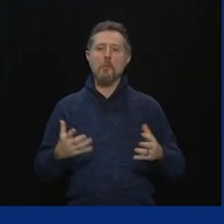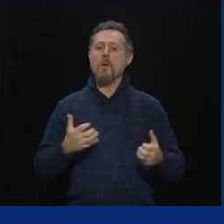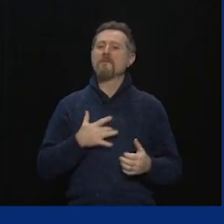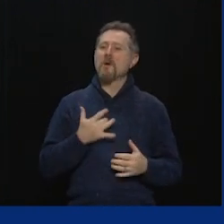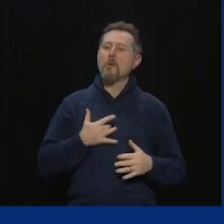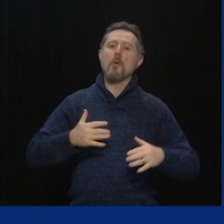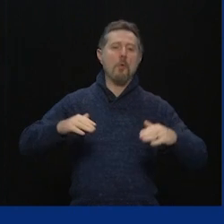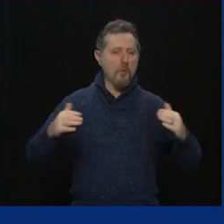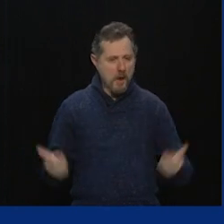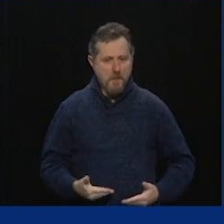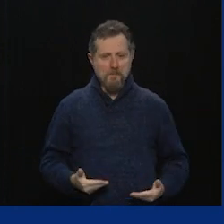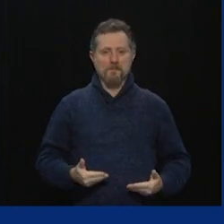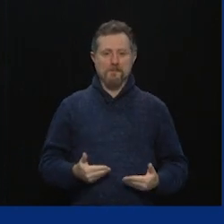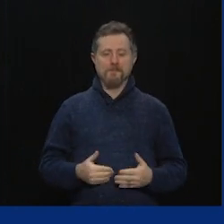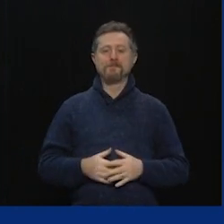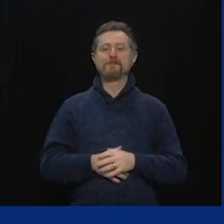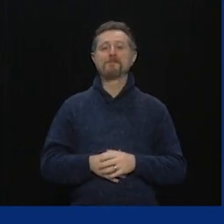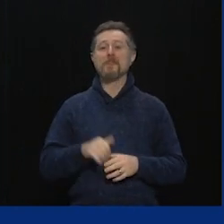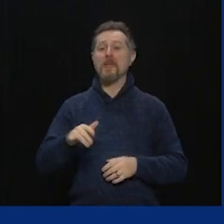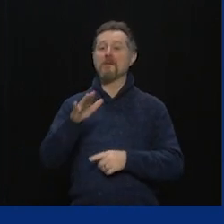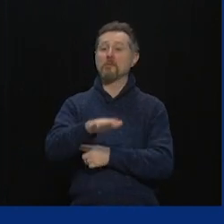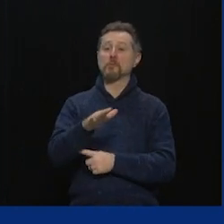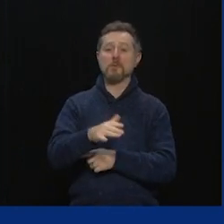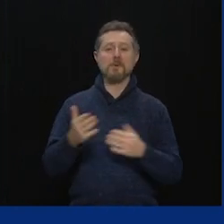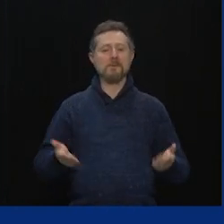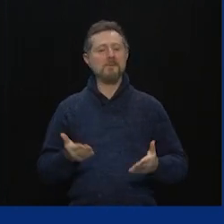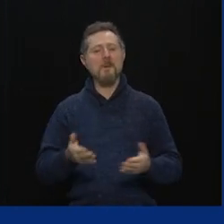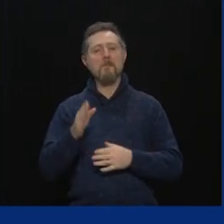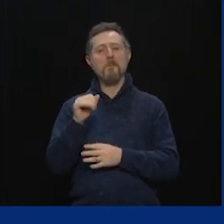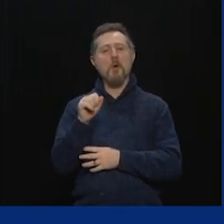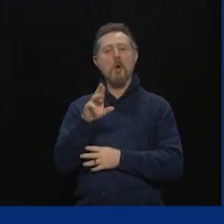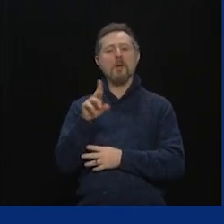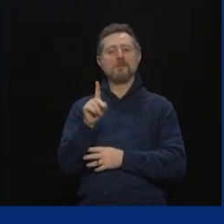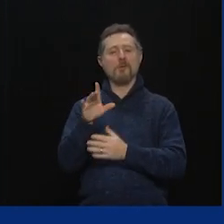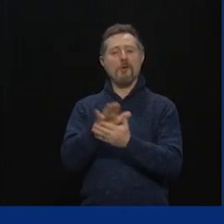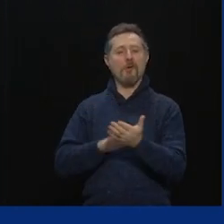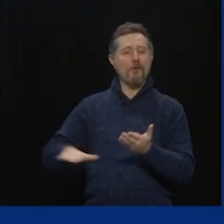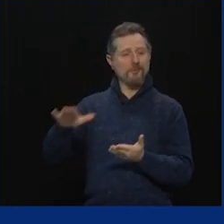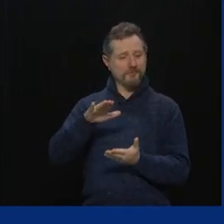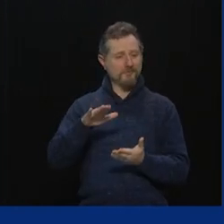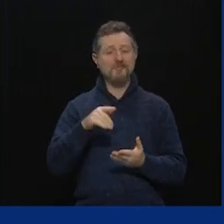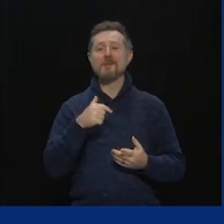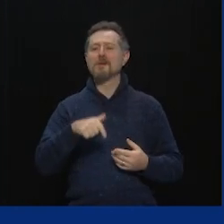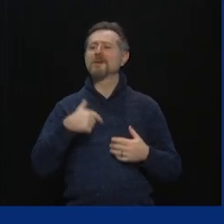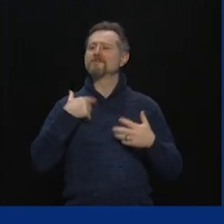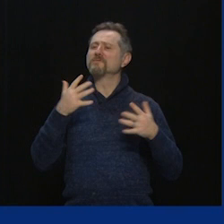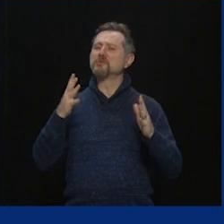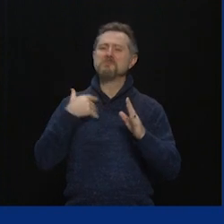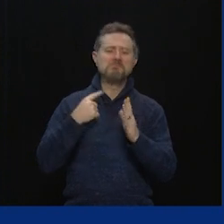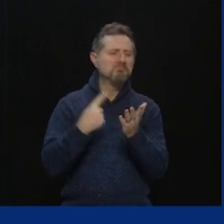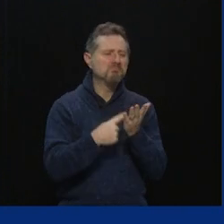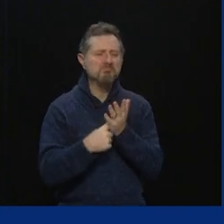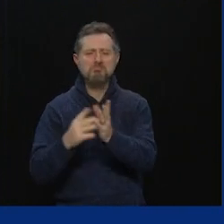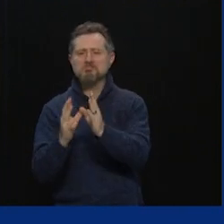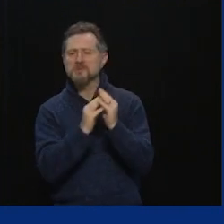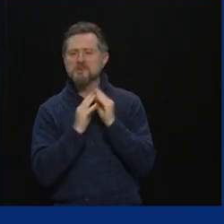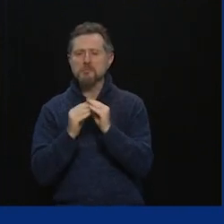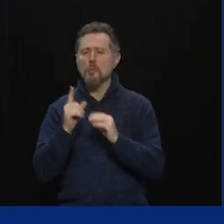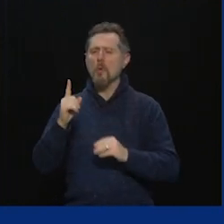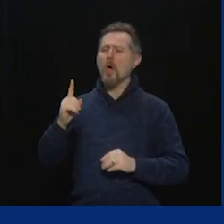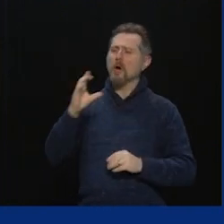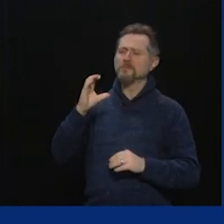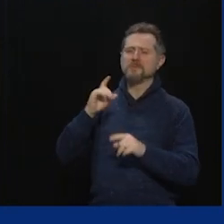there. This afternoon, I'm here at Bard College, where I just met with a number of the 100 Afghan